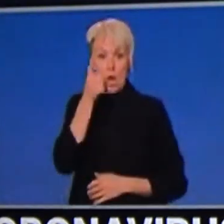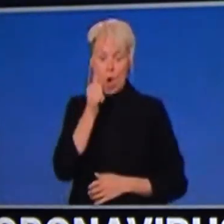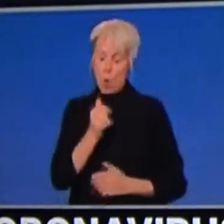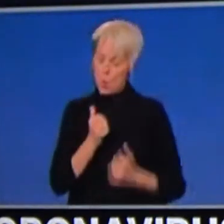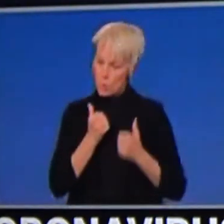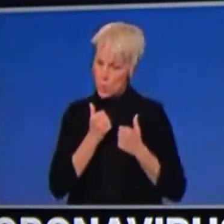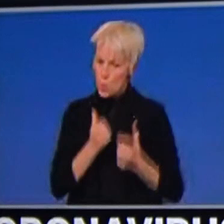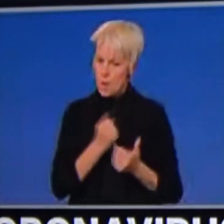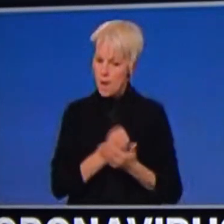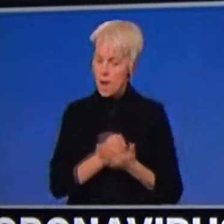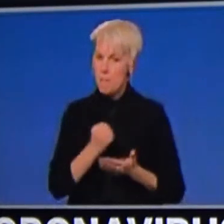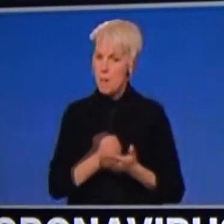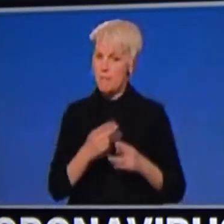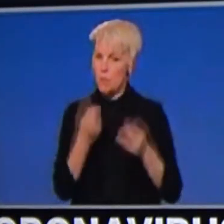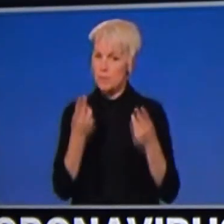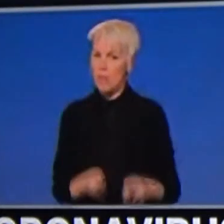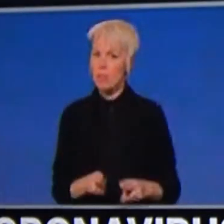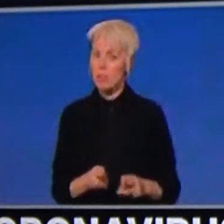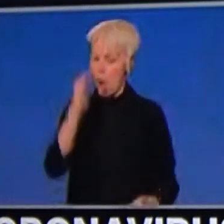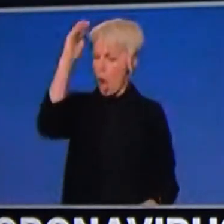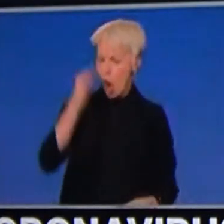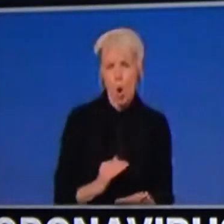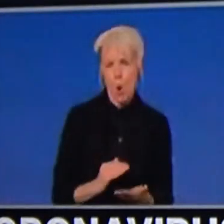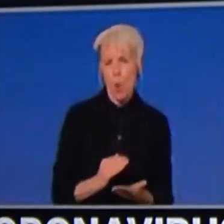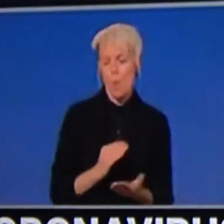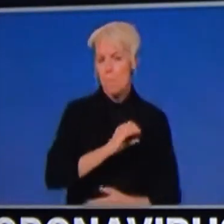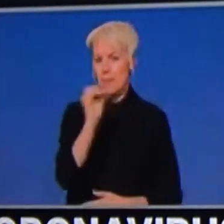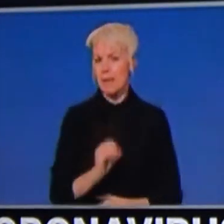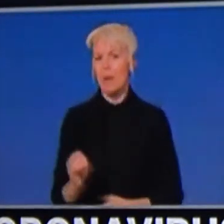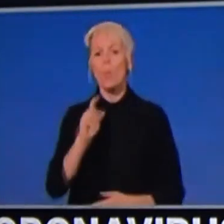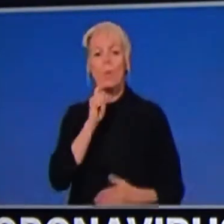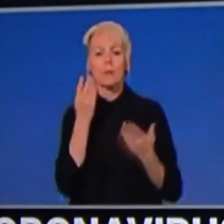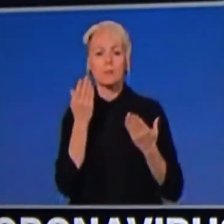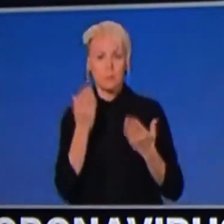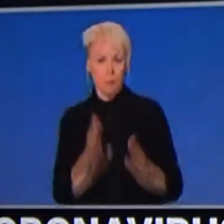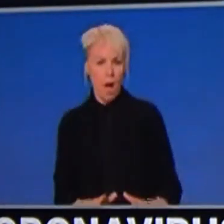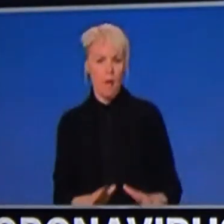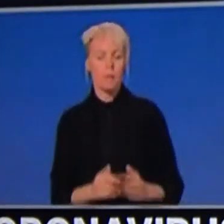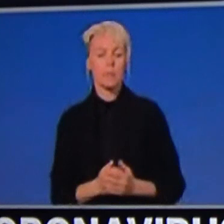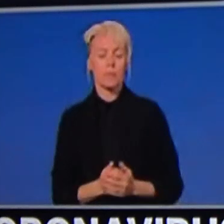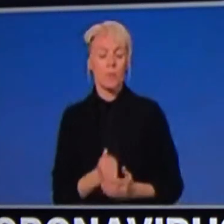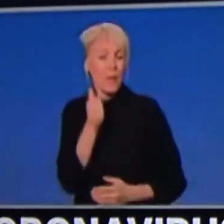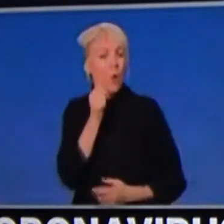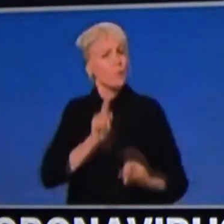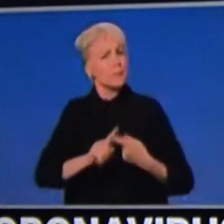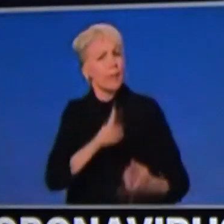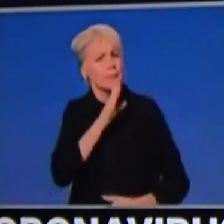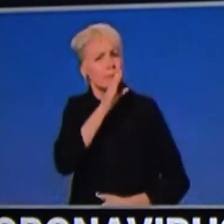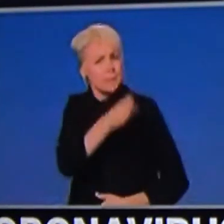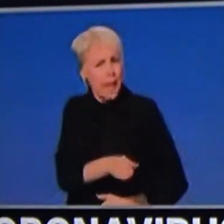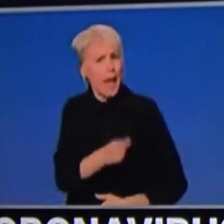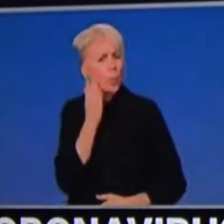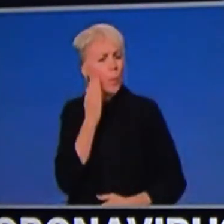and that is because I think we're pretty confident, particularly sadly where there's been fatalities where they've been